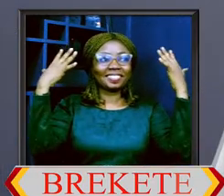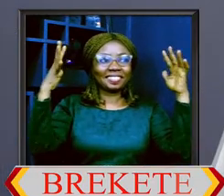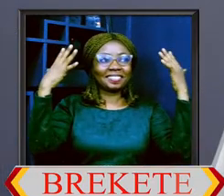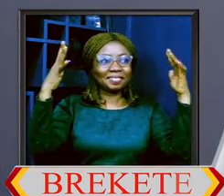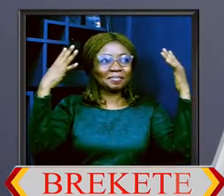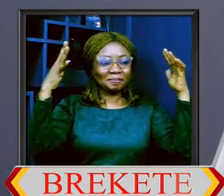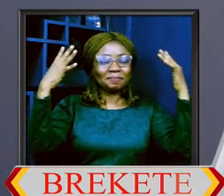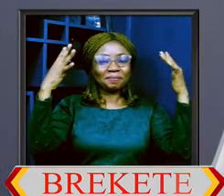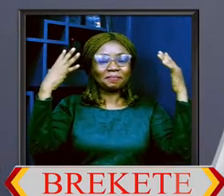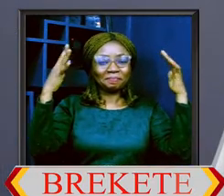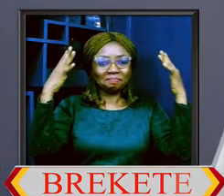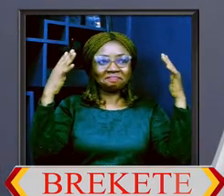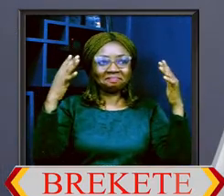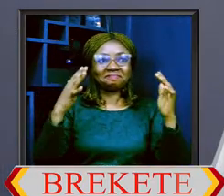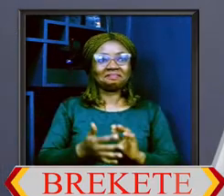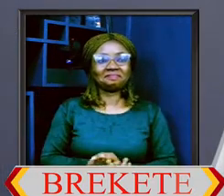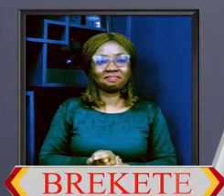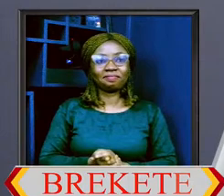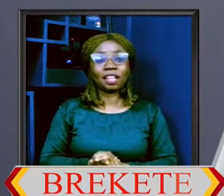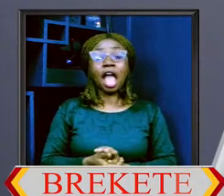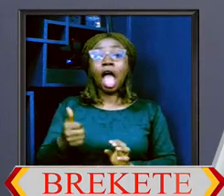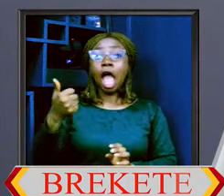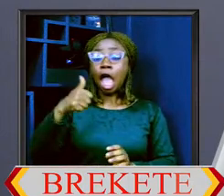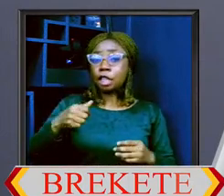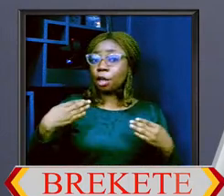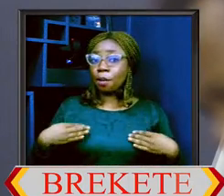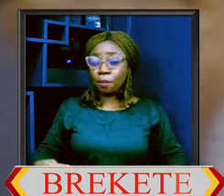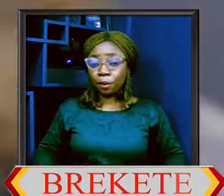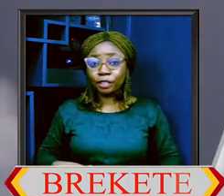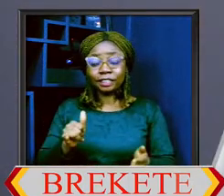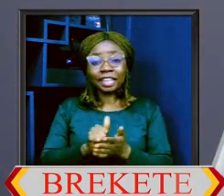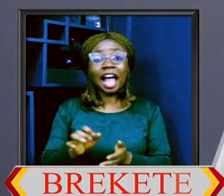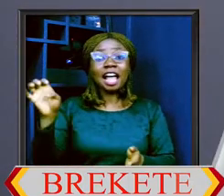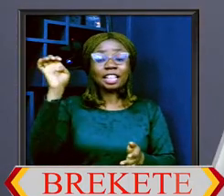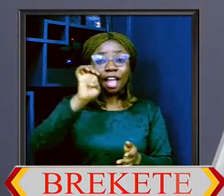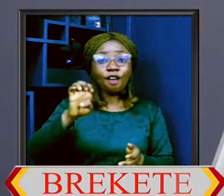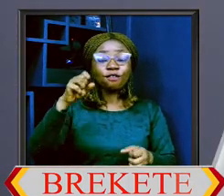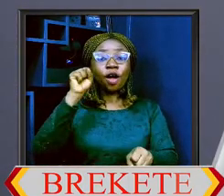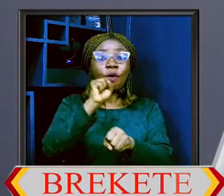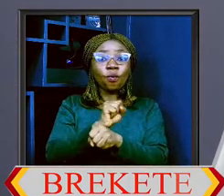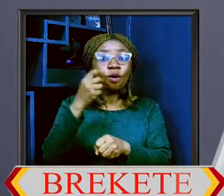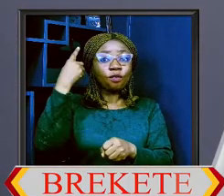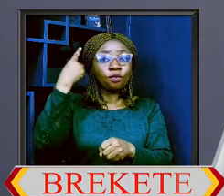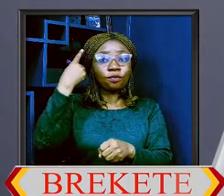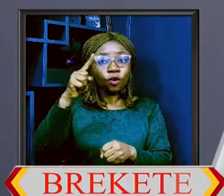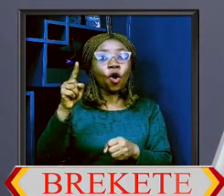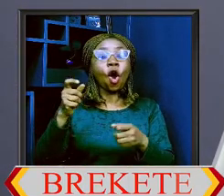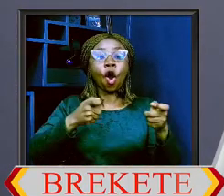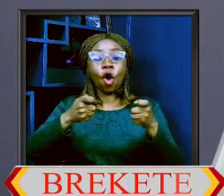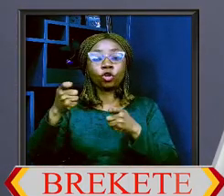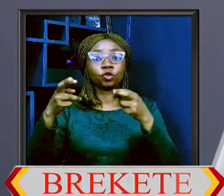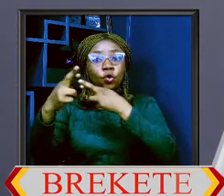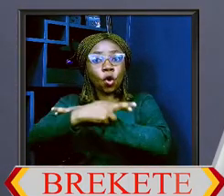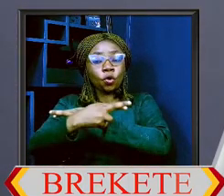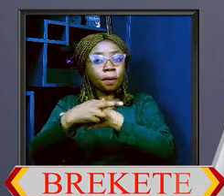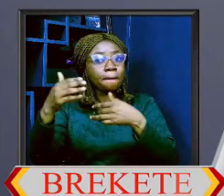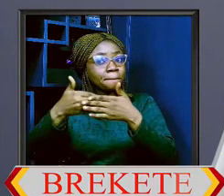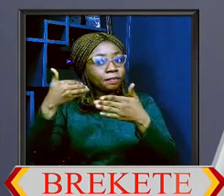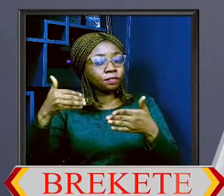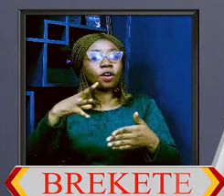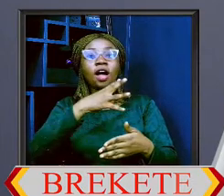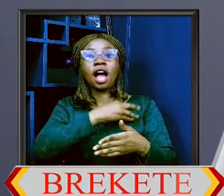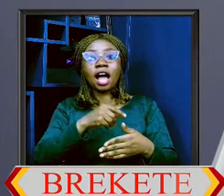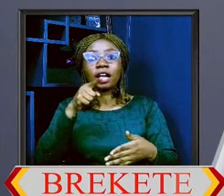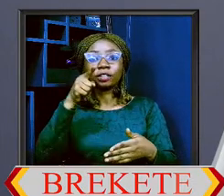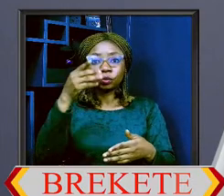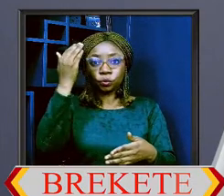now you can go back to your anybody we don't ever work for control room before media control room